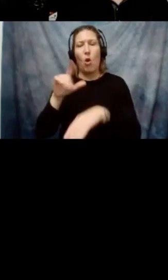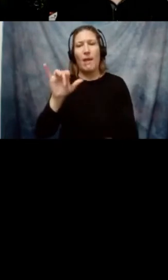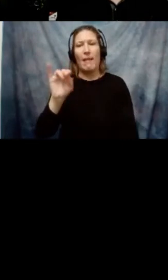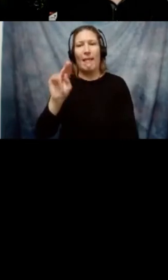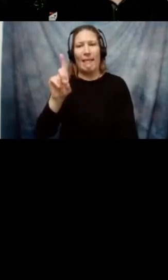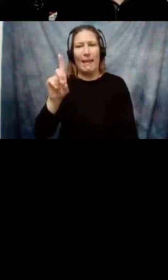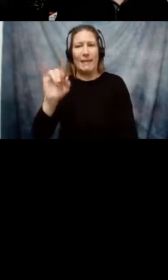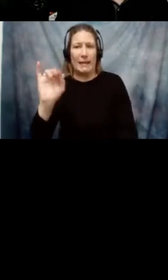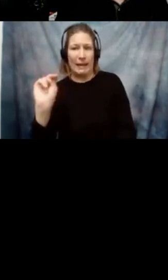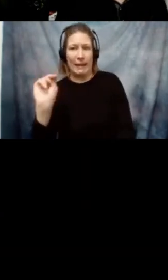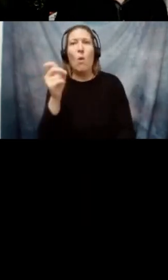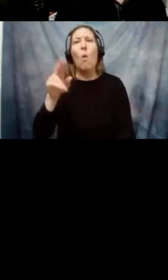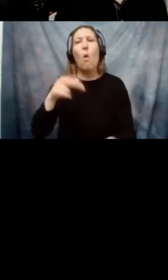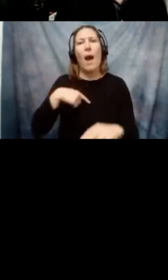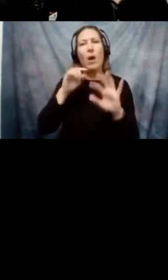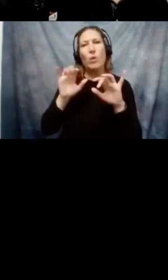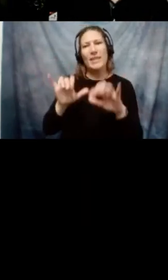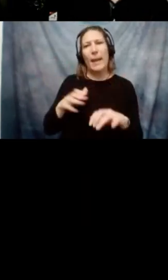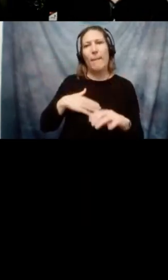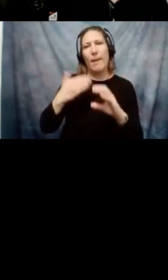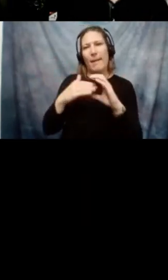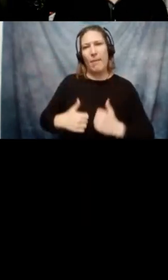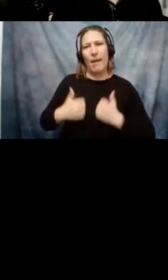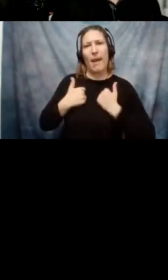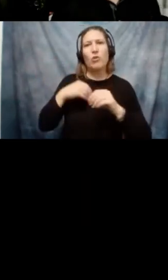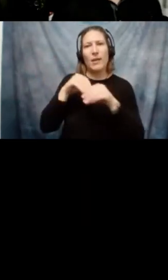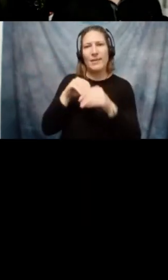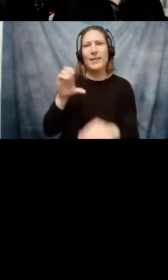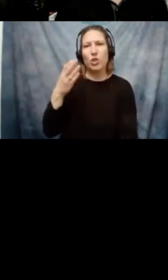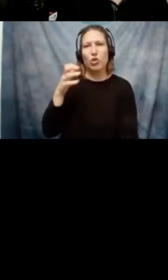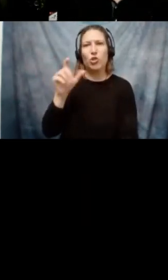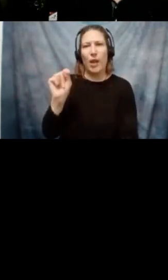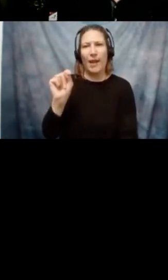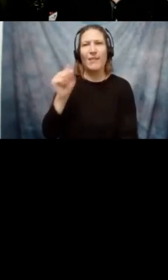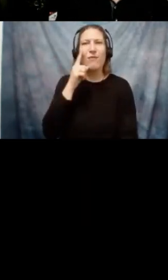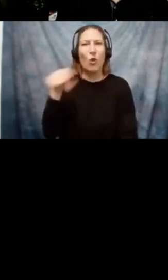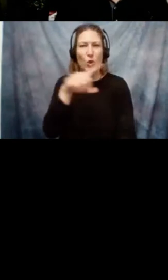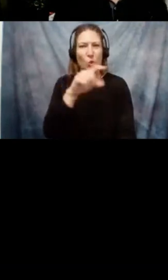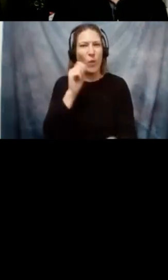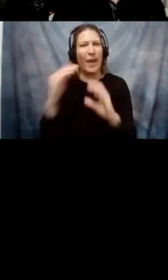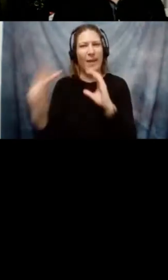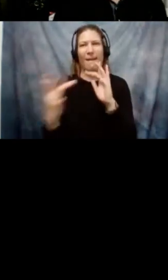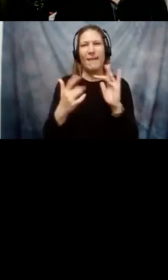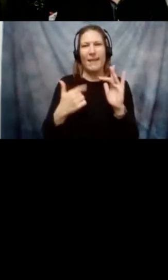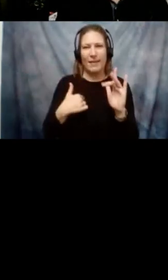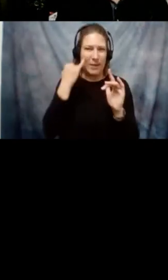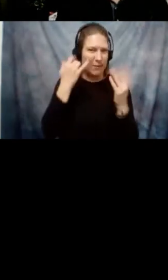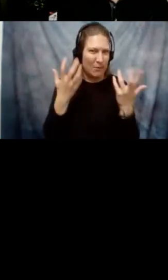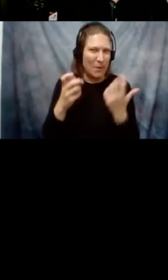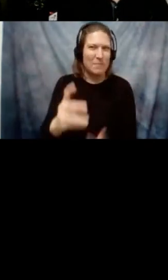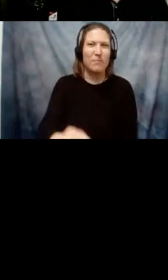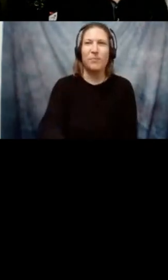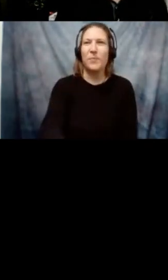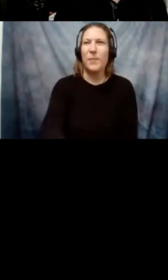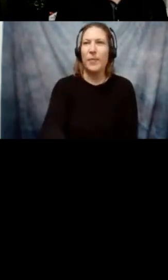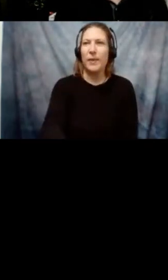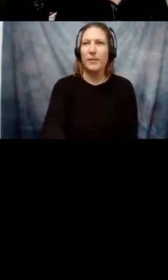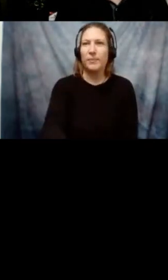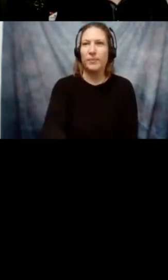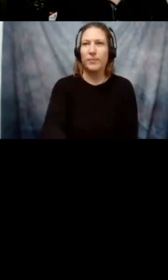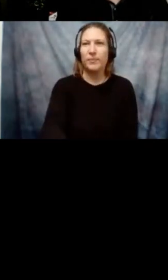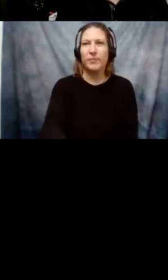you here. Can people contact you after the event has wrapped? Yeah, absolutely. You can find me on LinkedIn, or I will type in my email